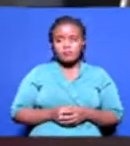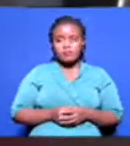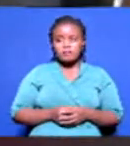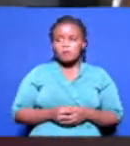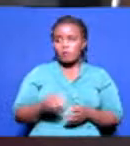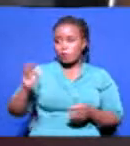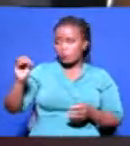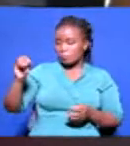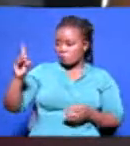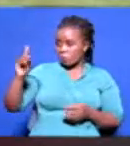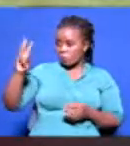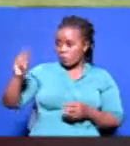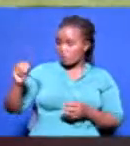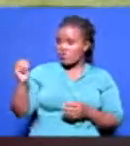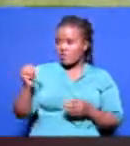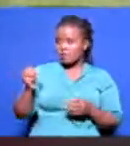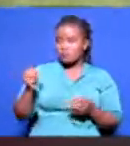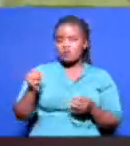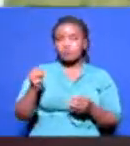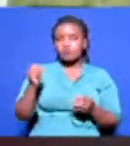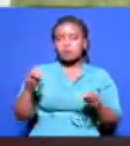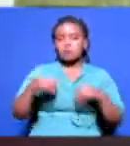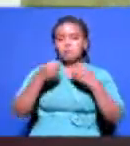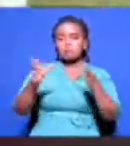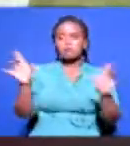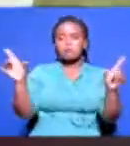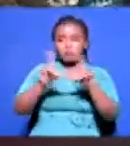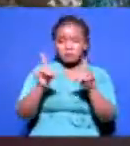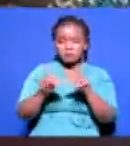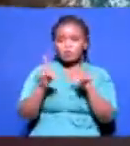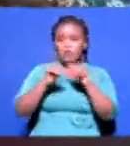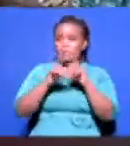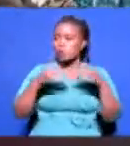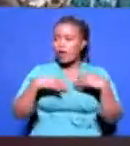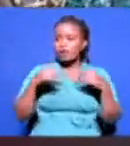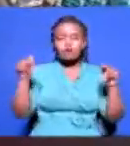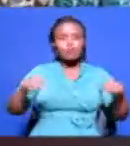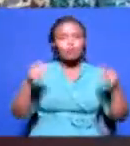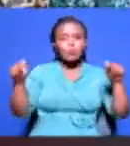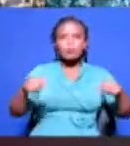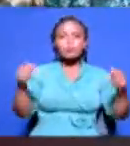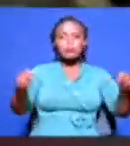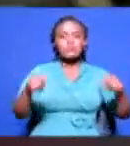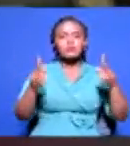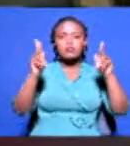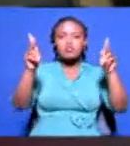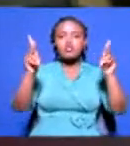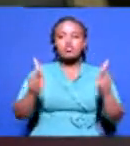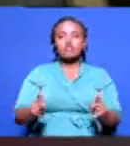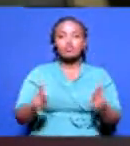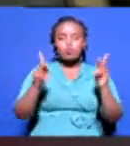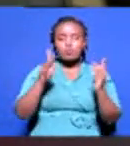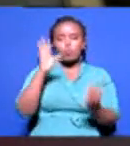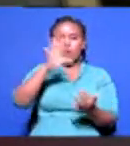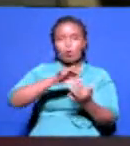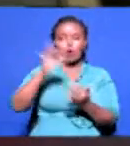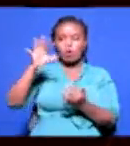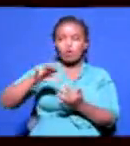ODM prized certificate. Intrigues and chaos play out in Kisumu nominations.